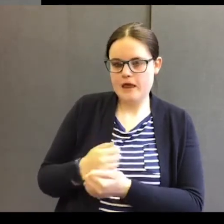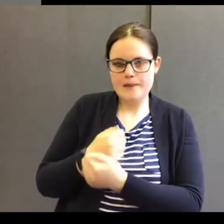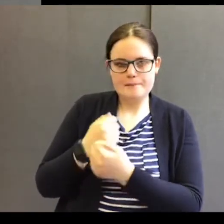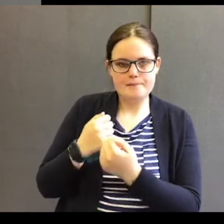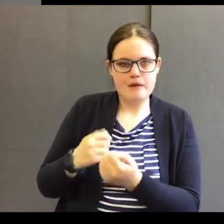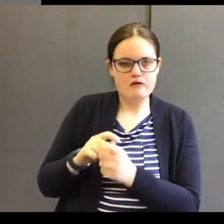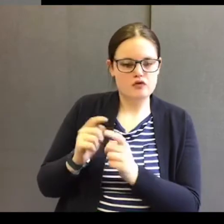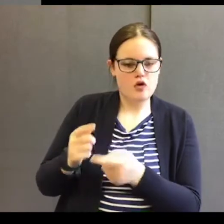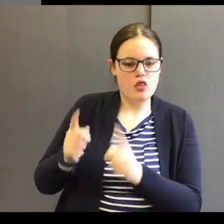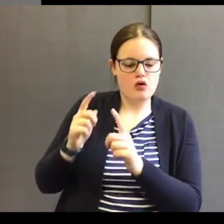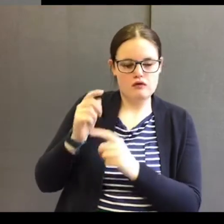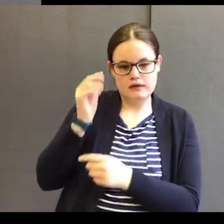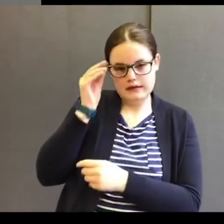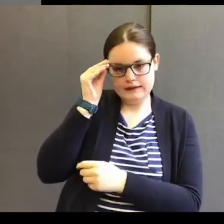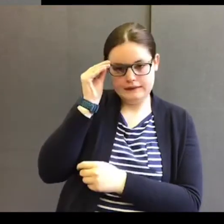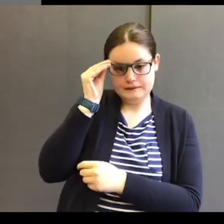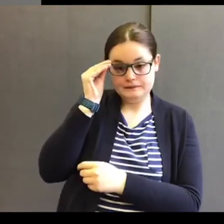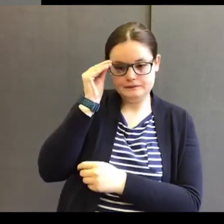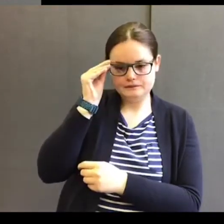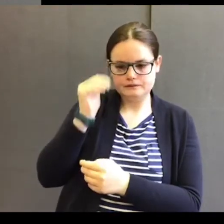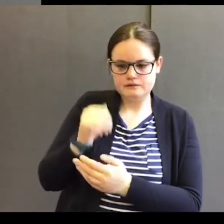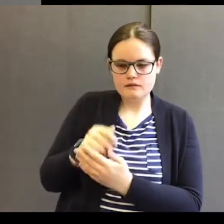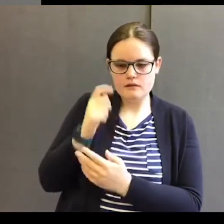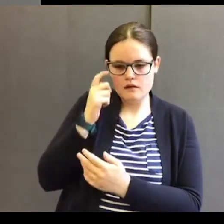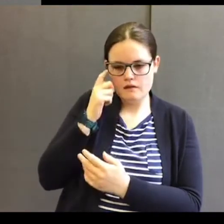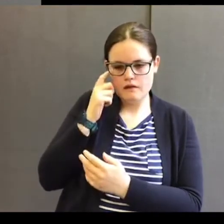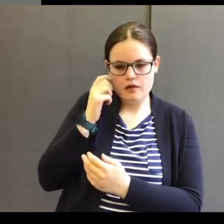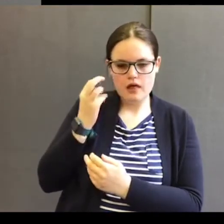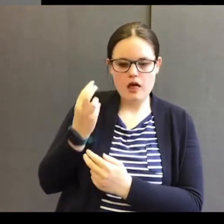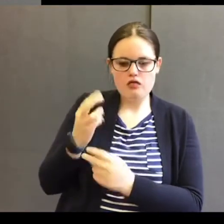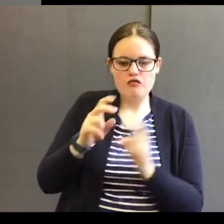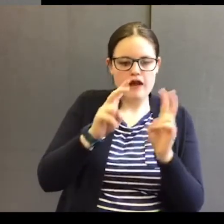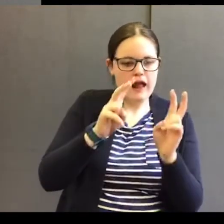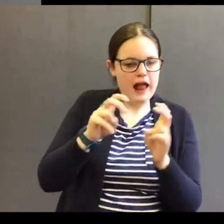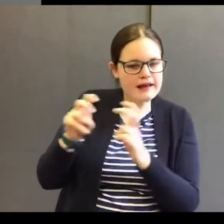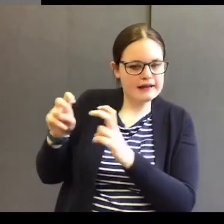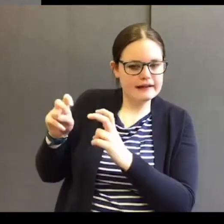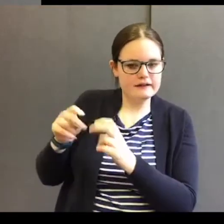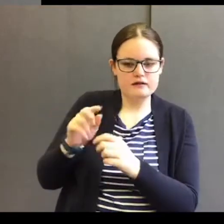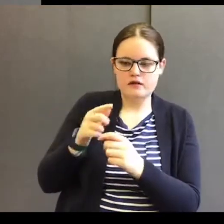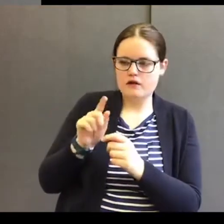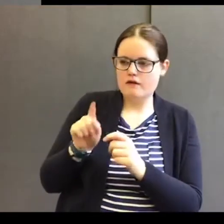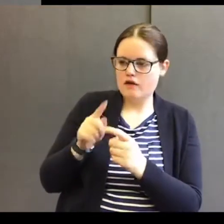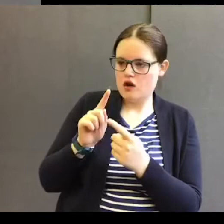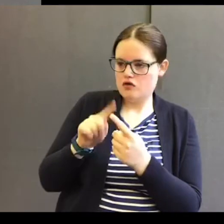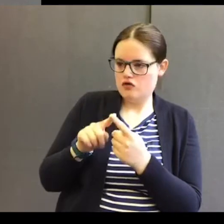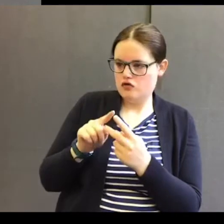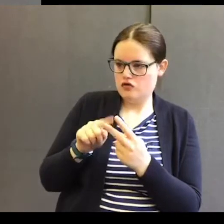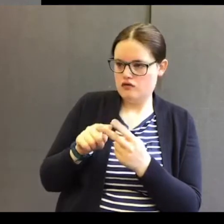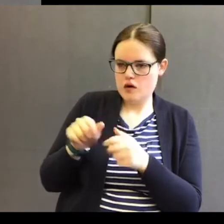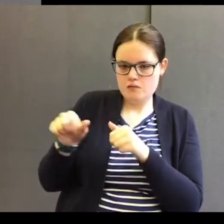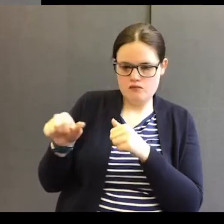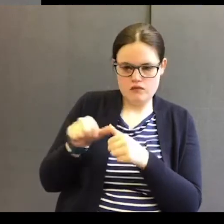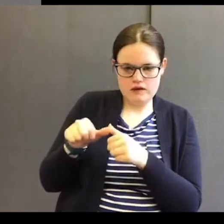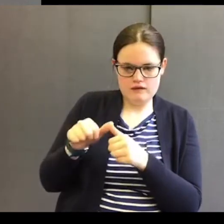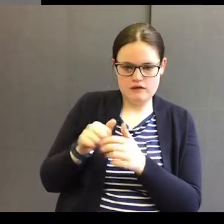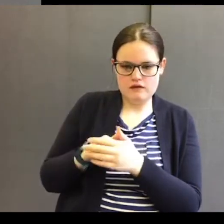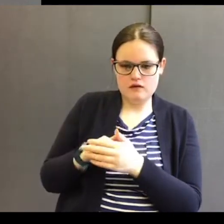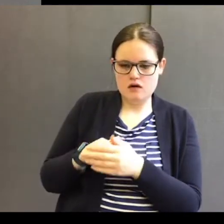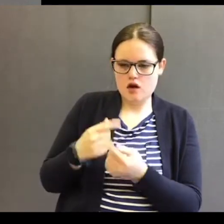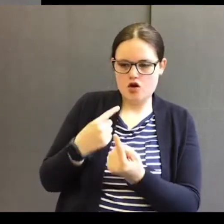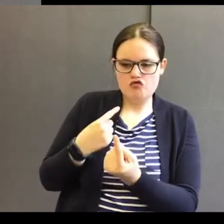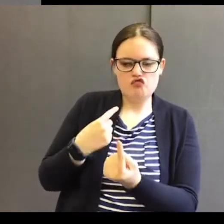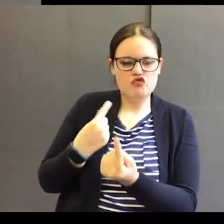self-professed power and authority. Well, we have three headings this morning. We should look at the first two very briefly.